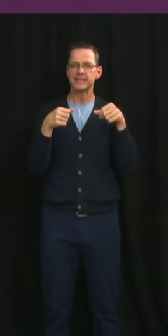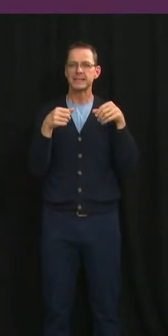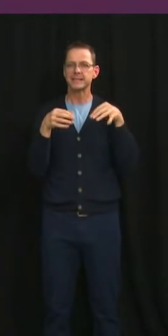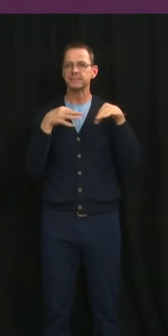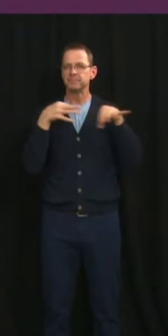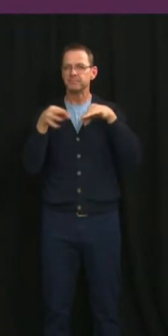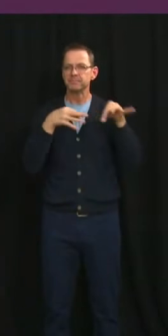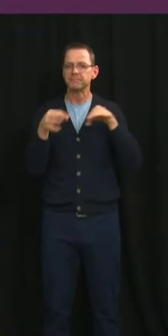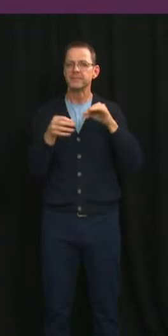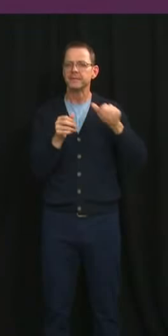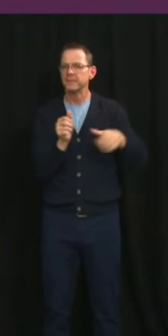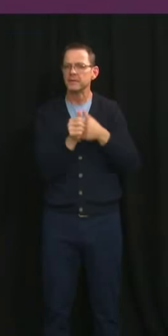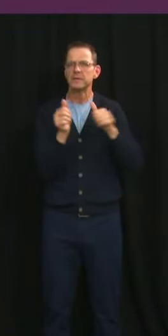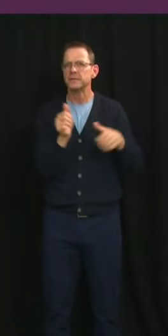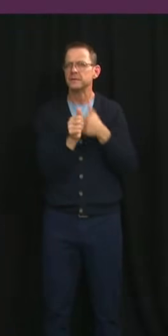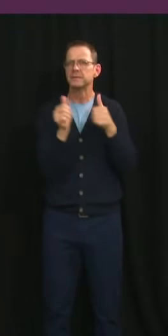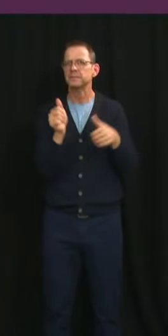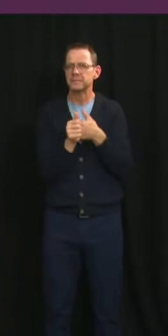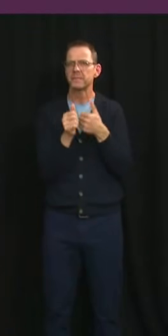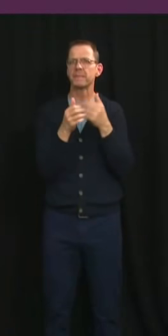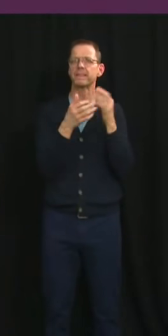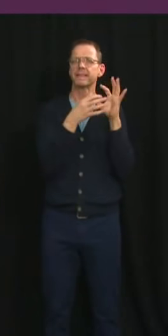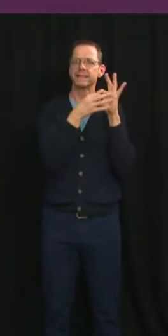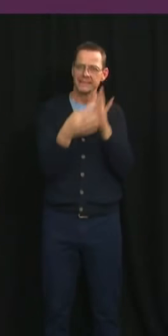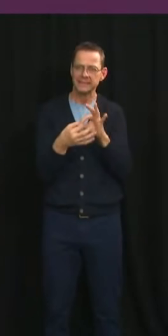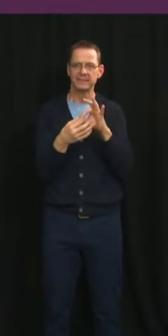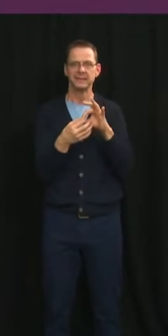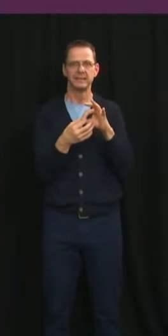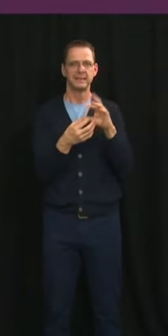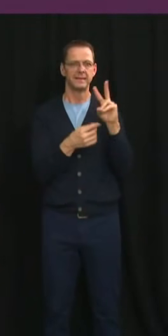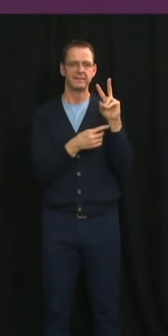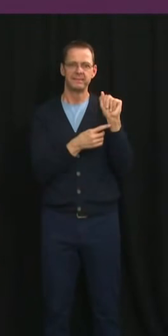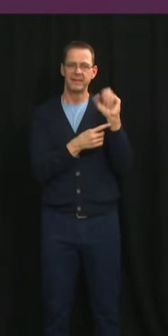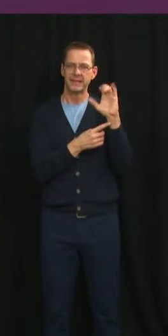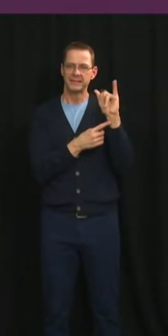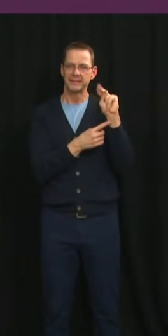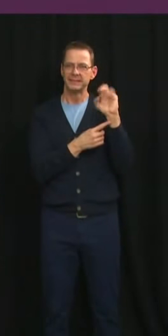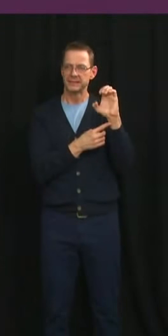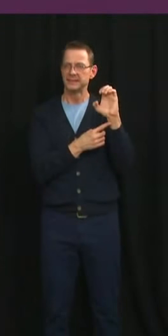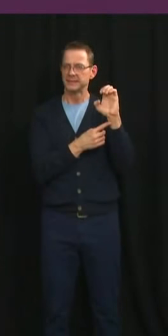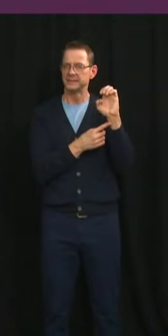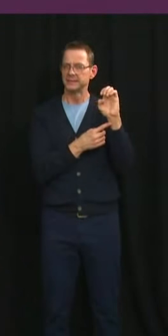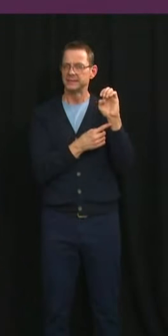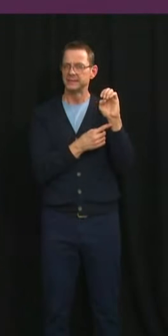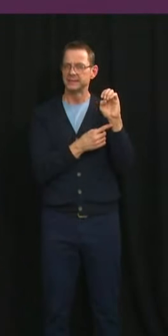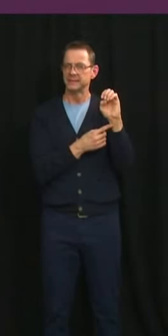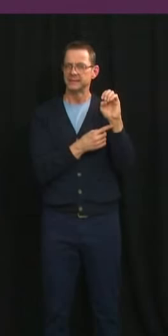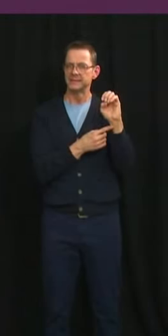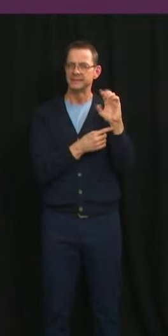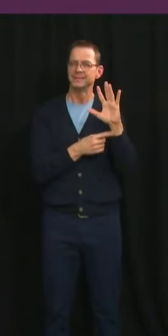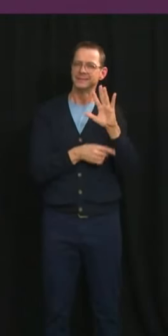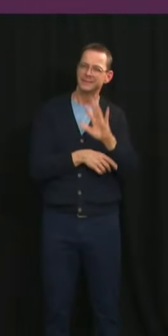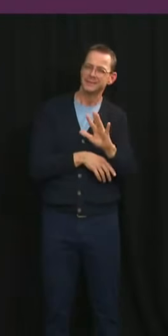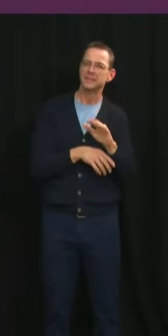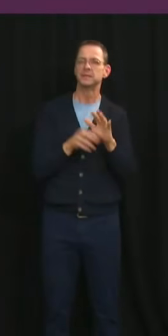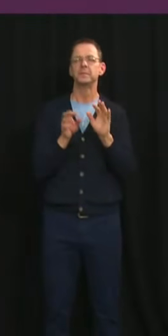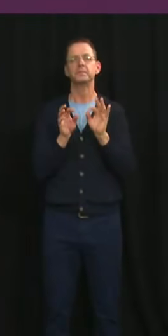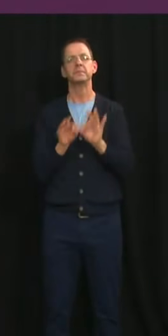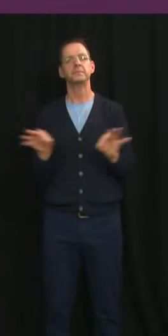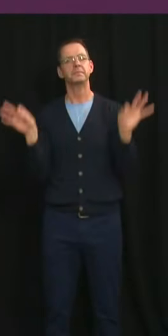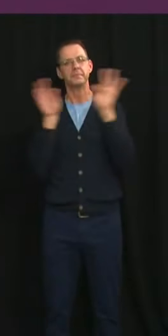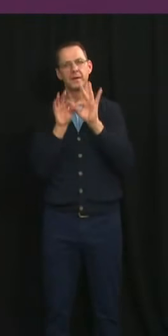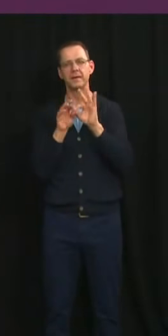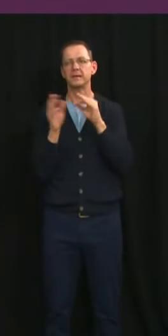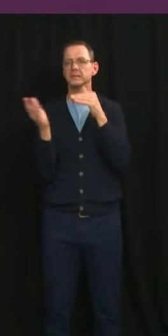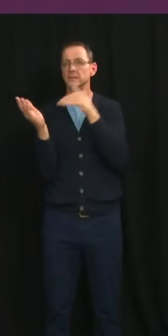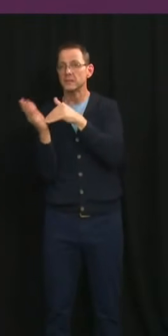their questions directly and help support them as they serve as champions of the importance of protection via